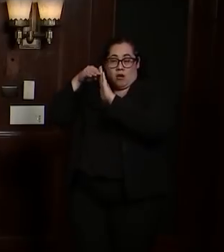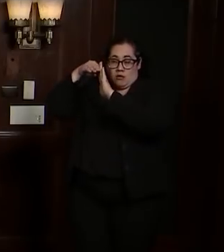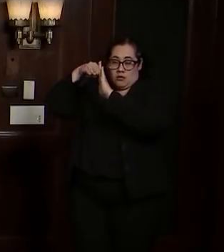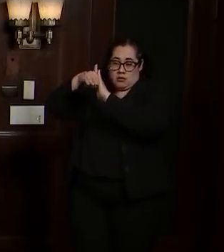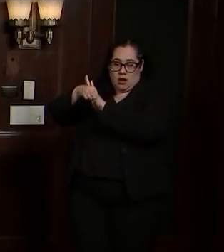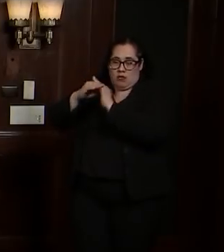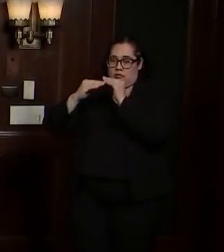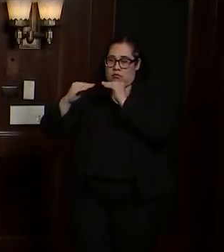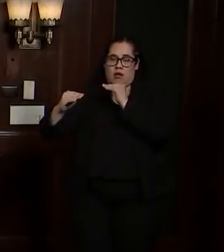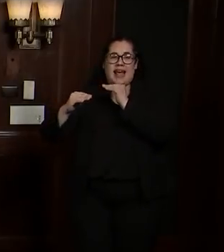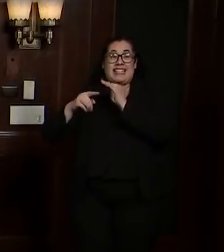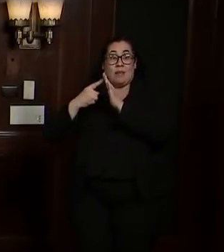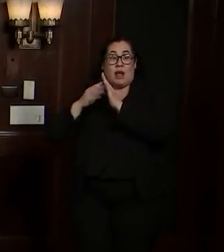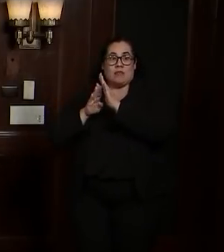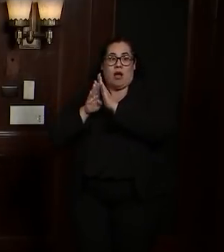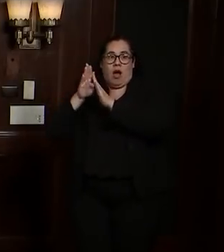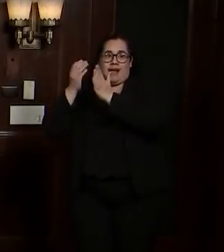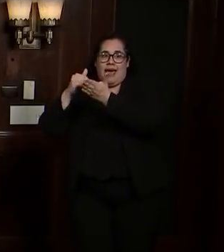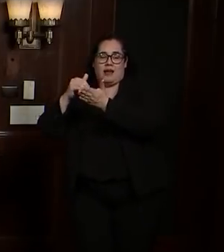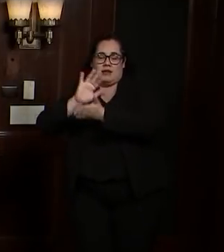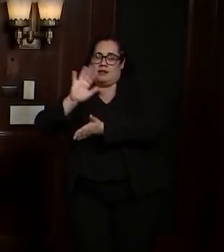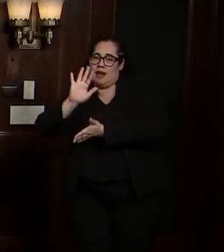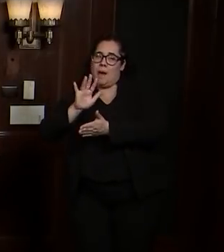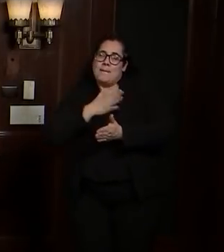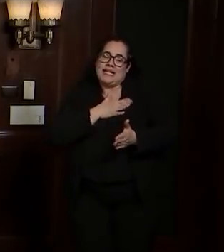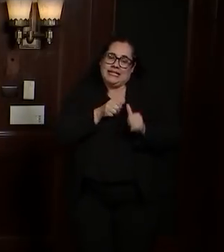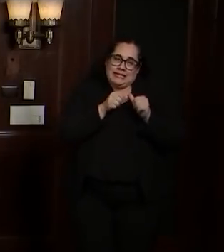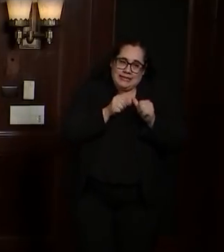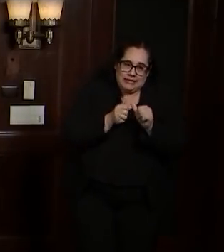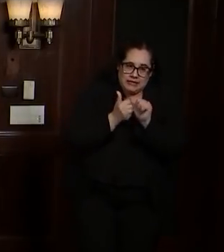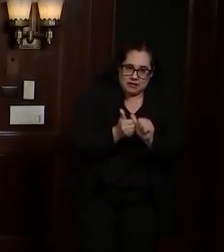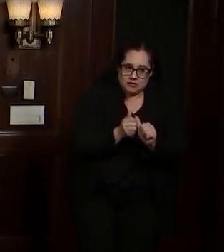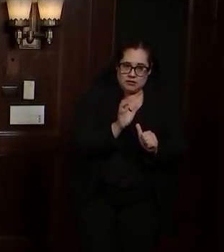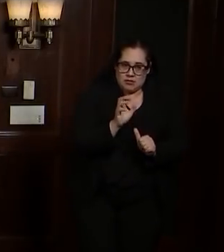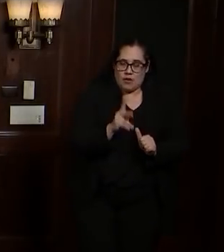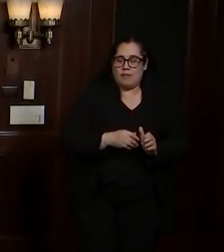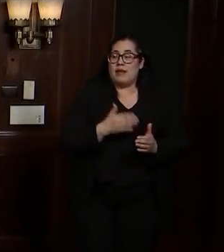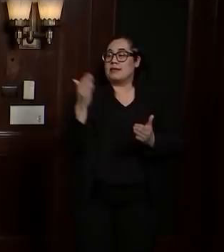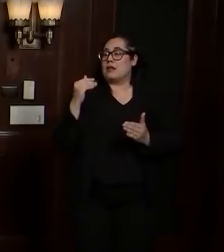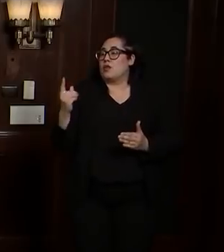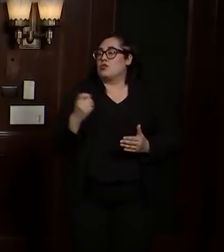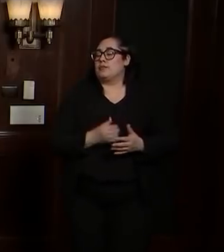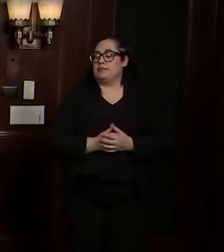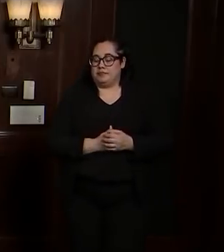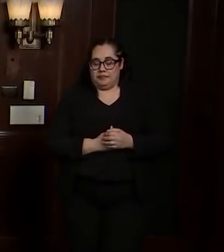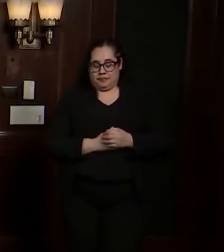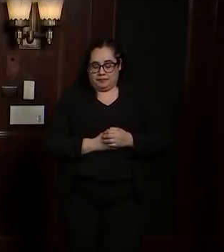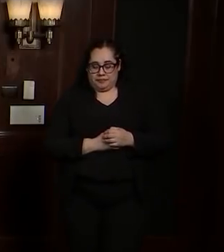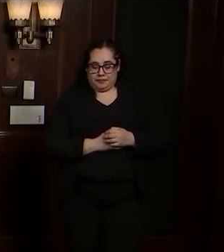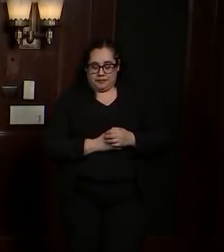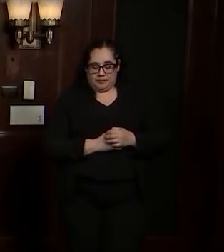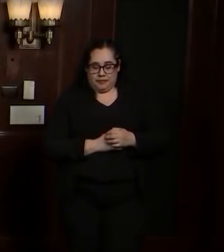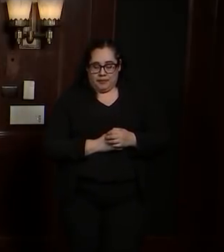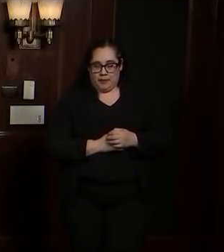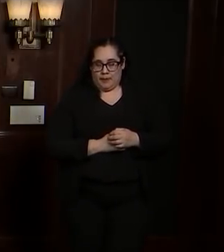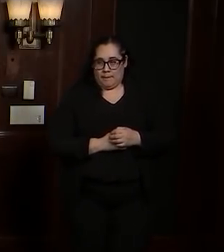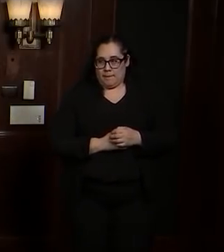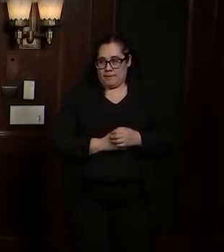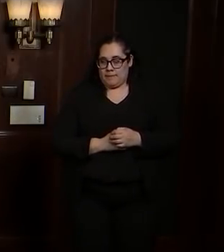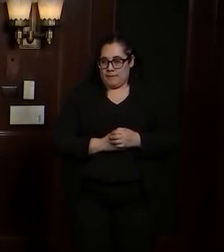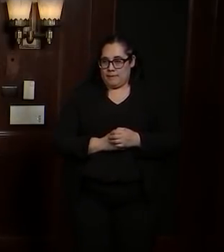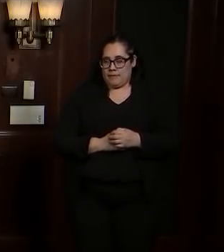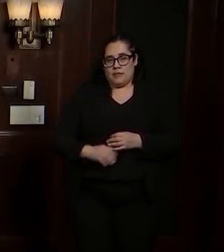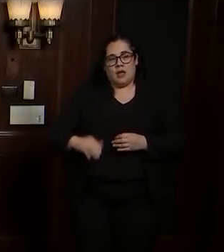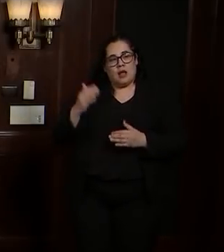sometimes they would spike up again. So please stay with it. Next question, please. And our next question comes from the line of